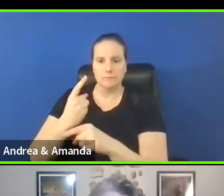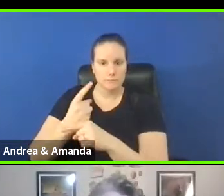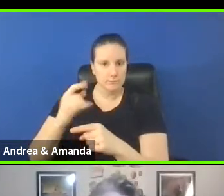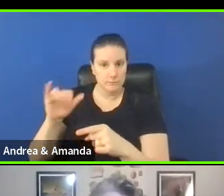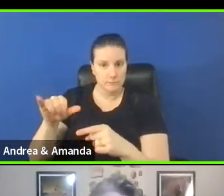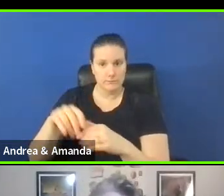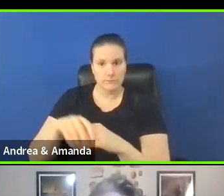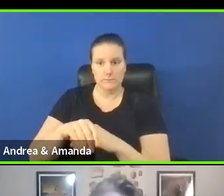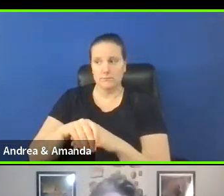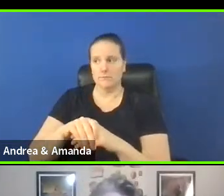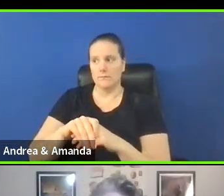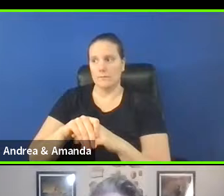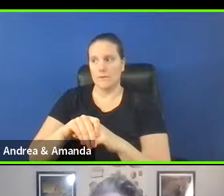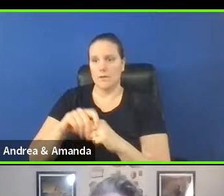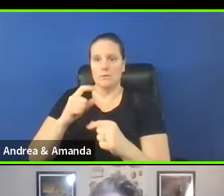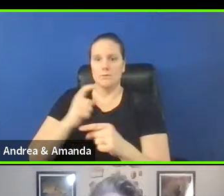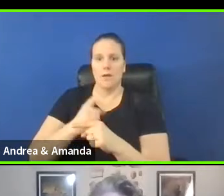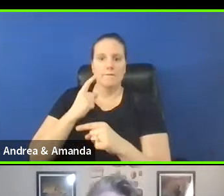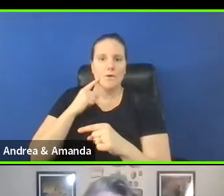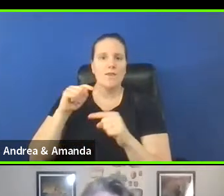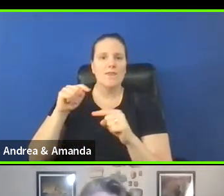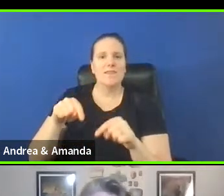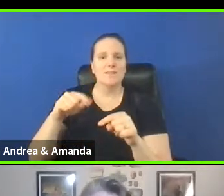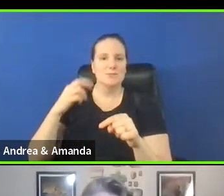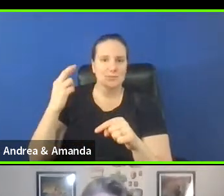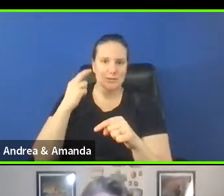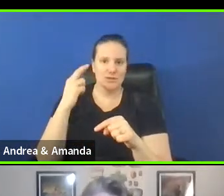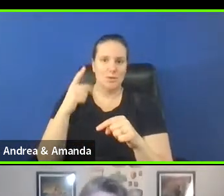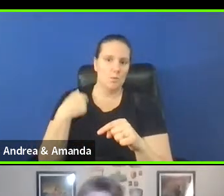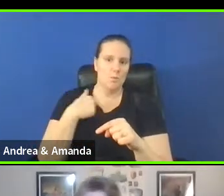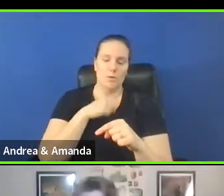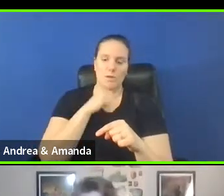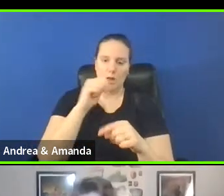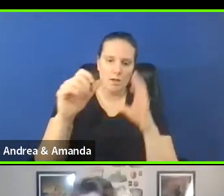not. For this purpose, we did not